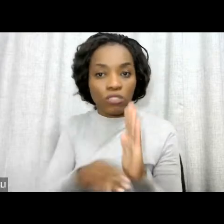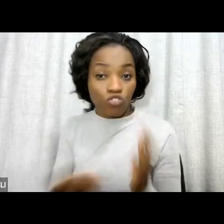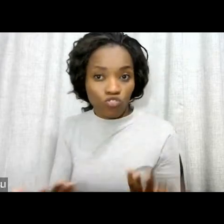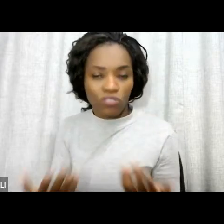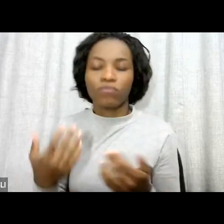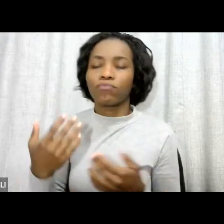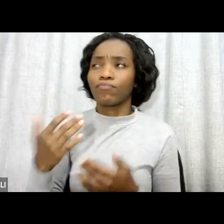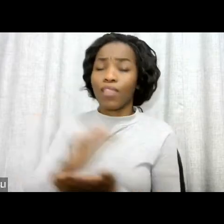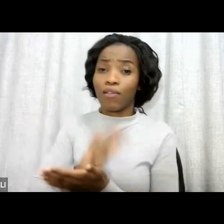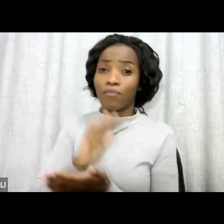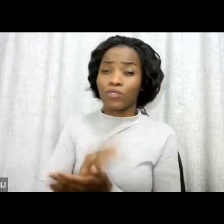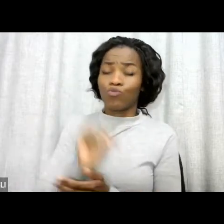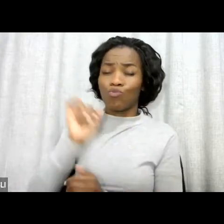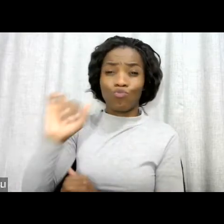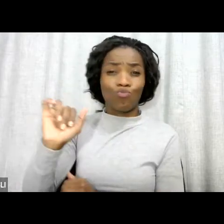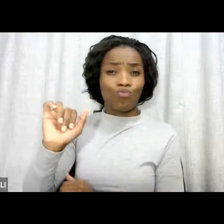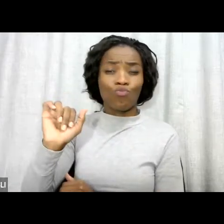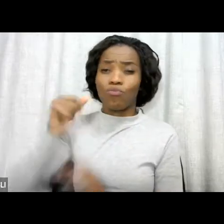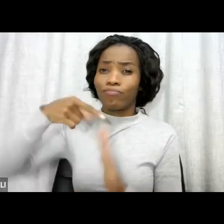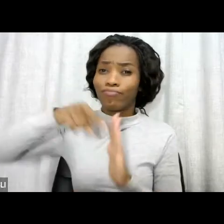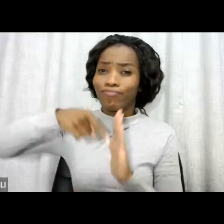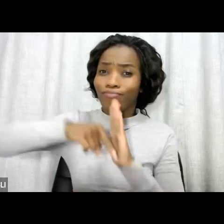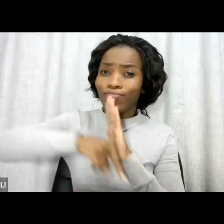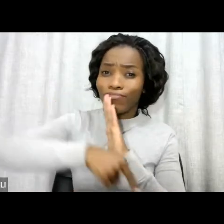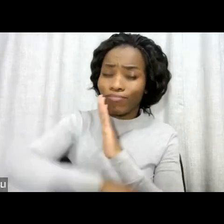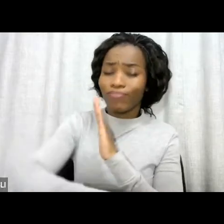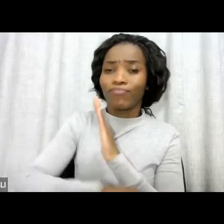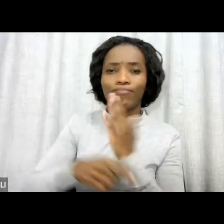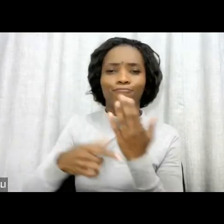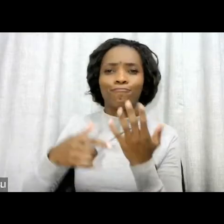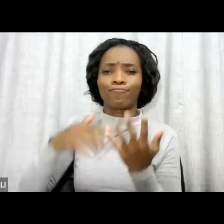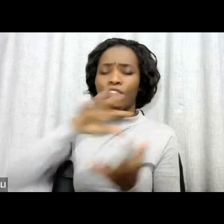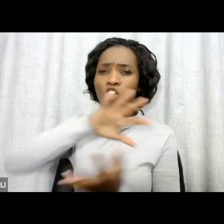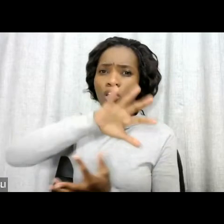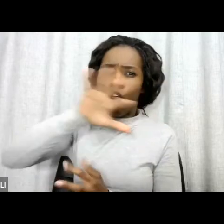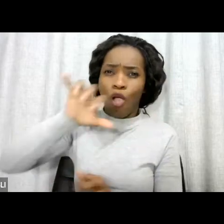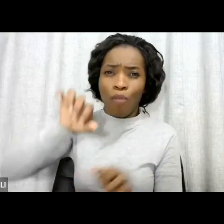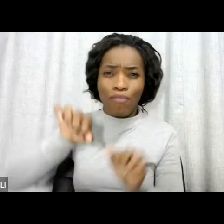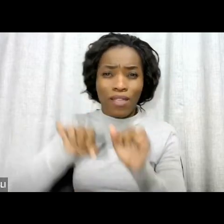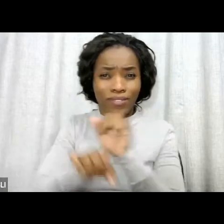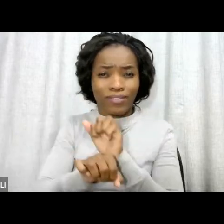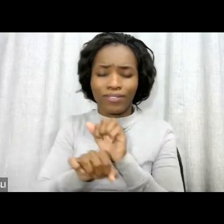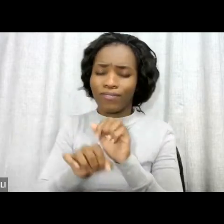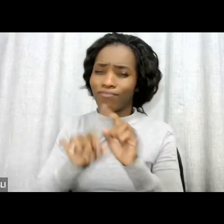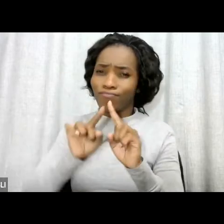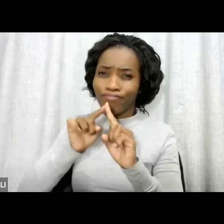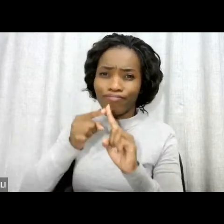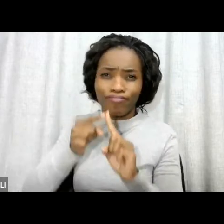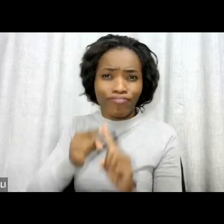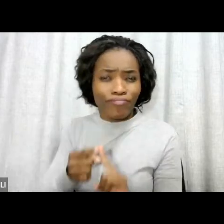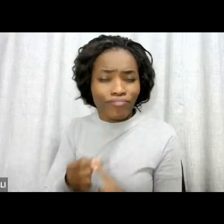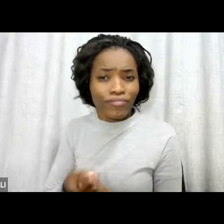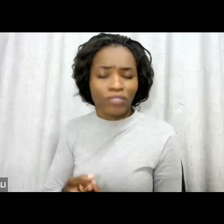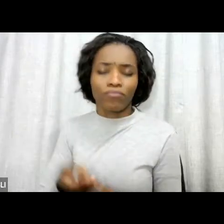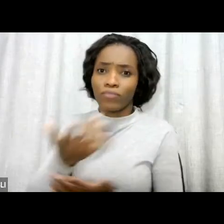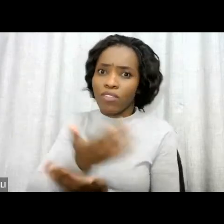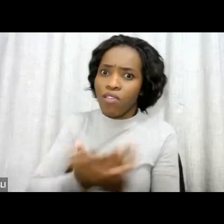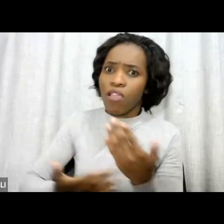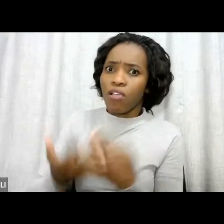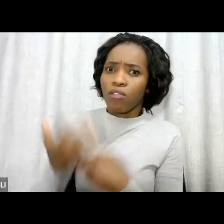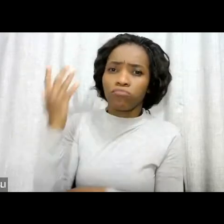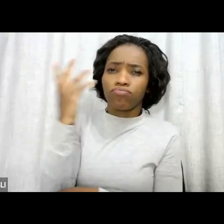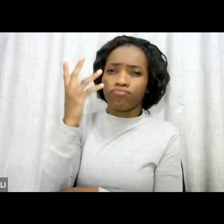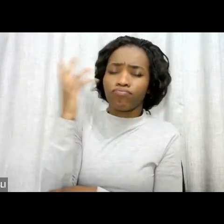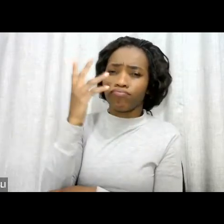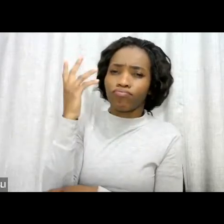comprehensive, detailed, and precise engagements with us in as far as the trader rights and